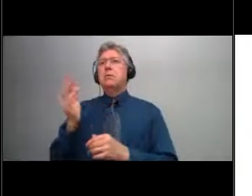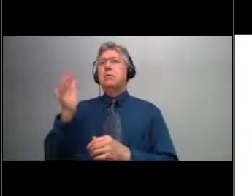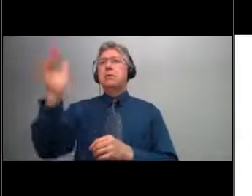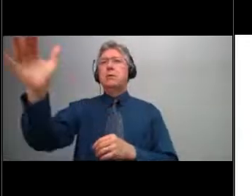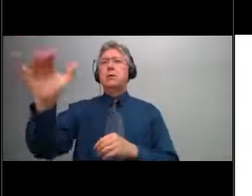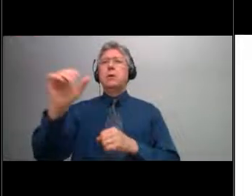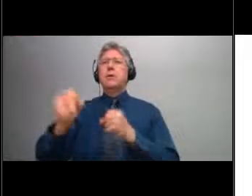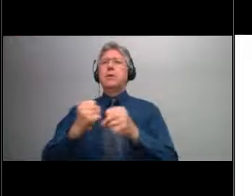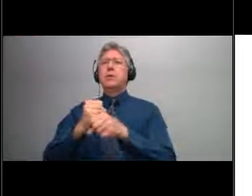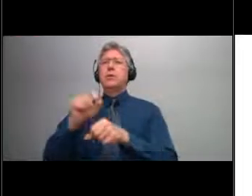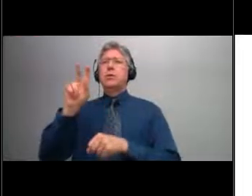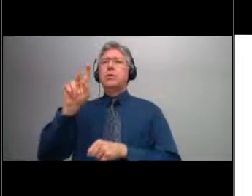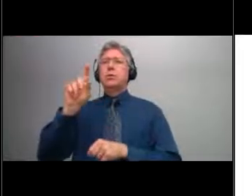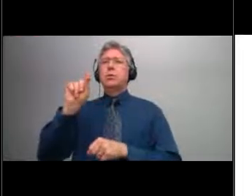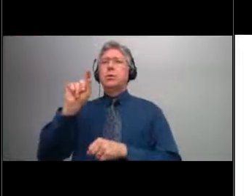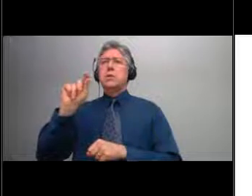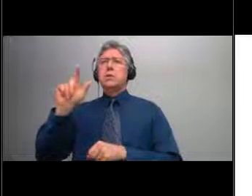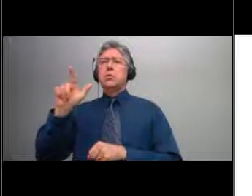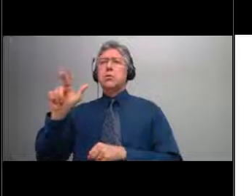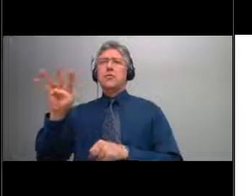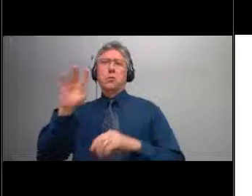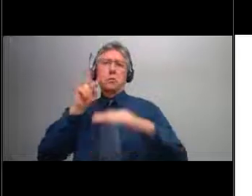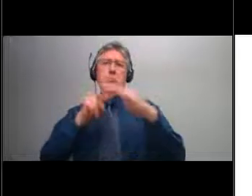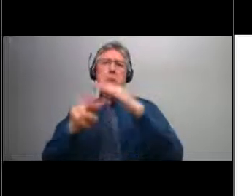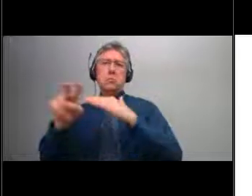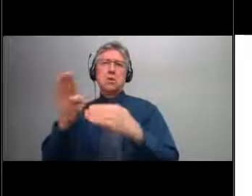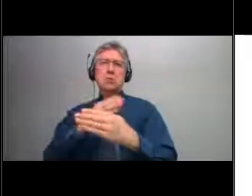when project is expected to be built.